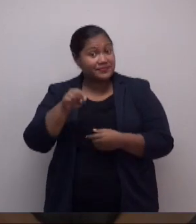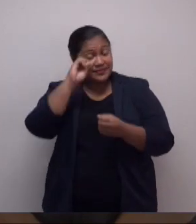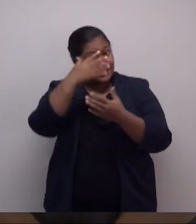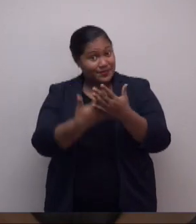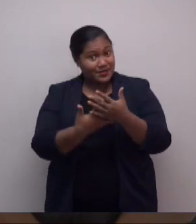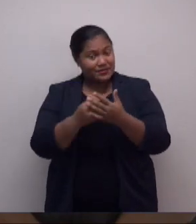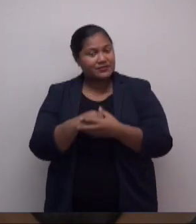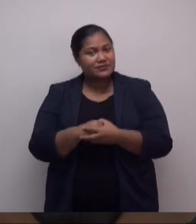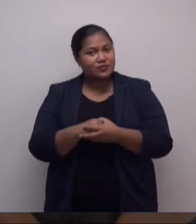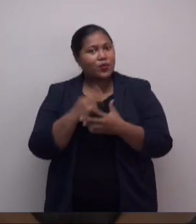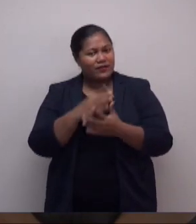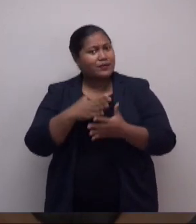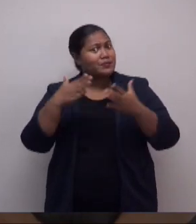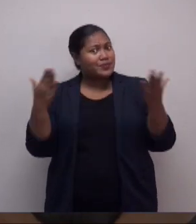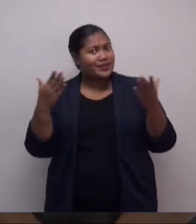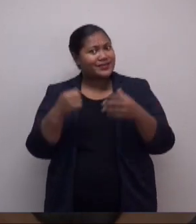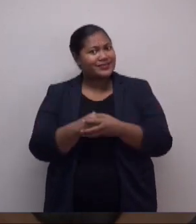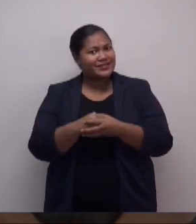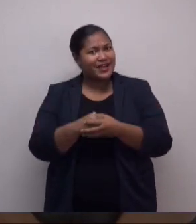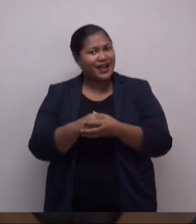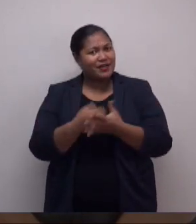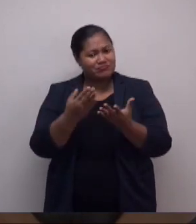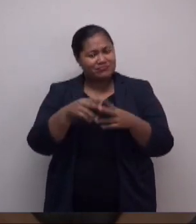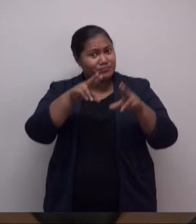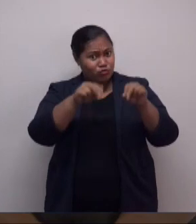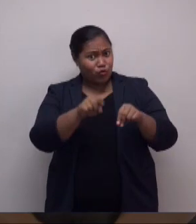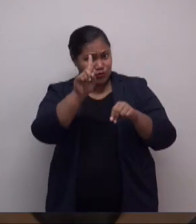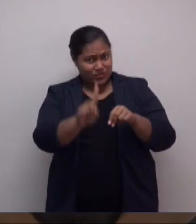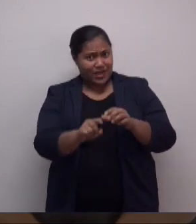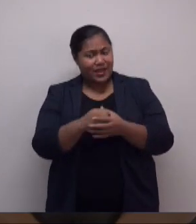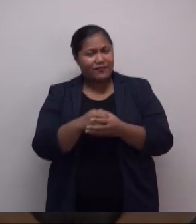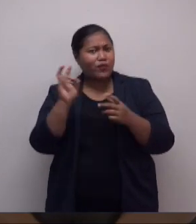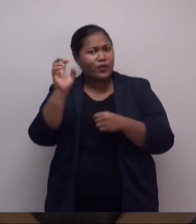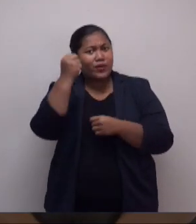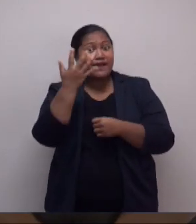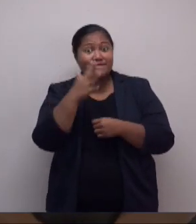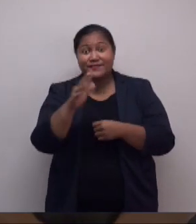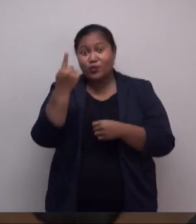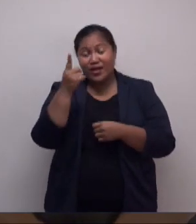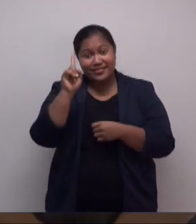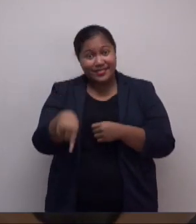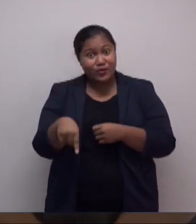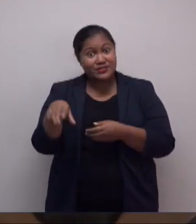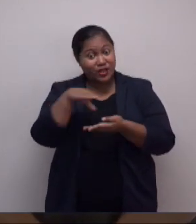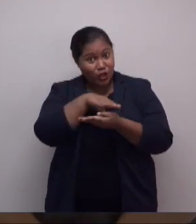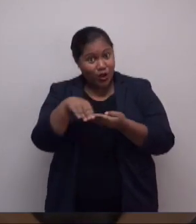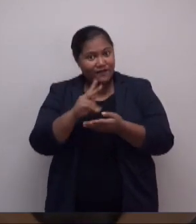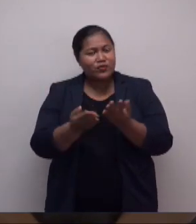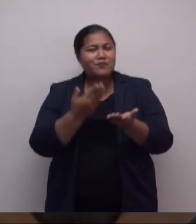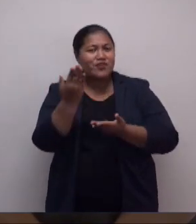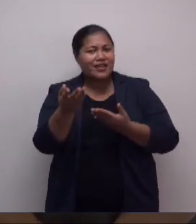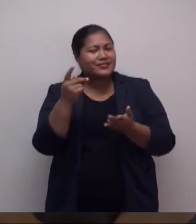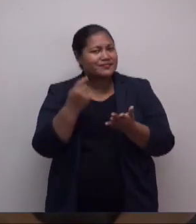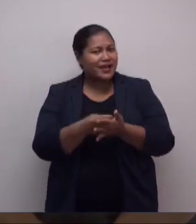very big draw for our Win Together Sweepstakes today, with $51,000 in prize money being